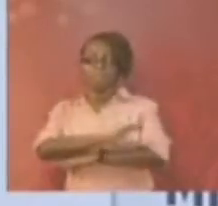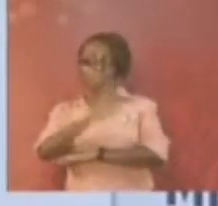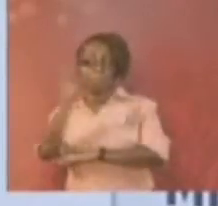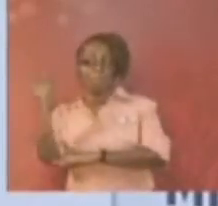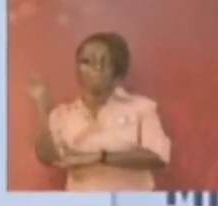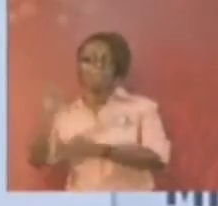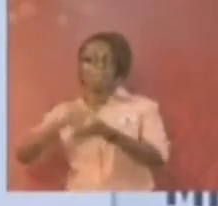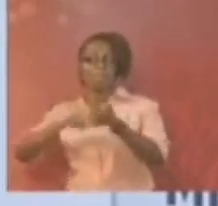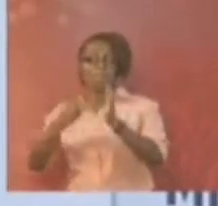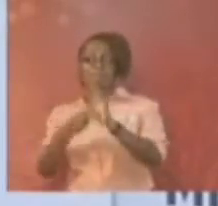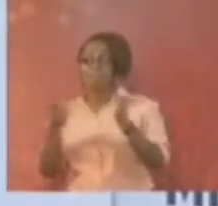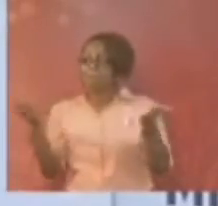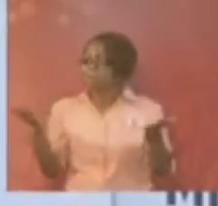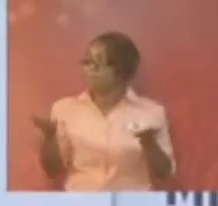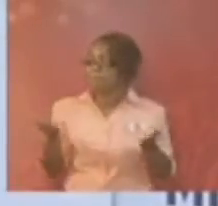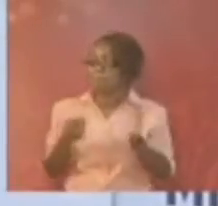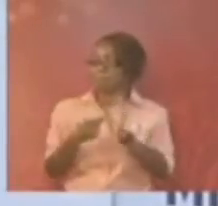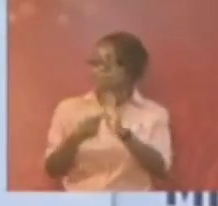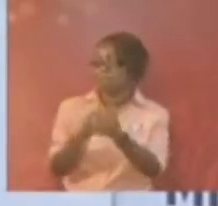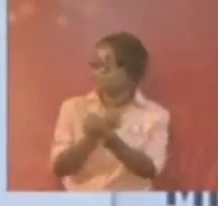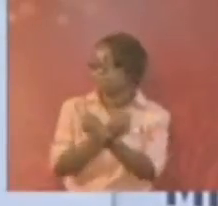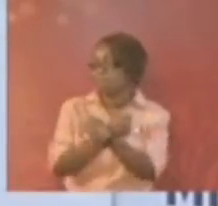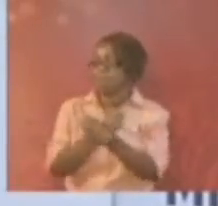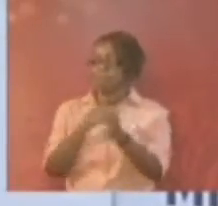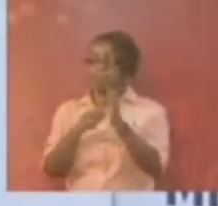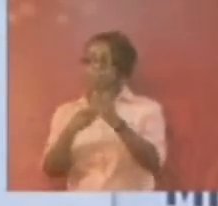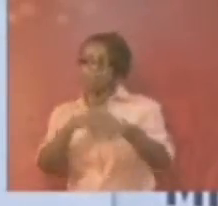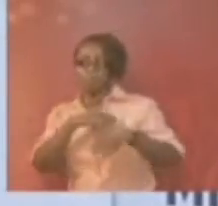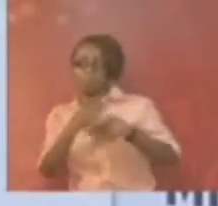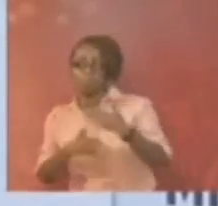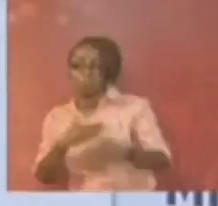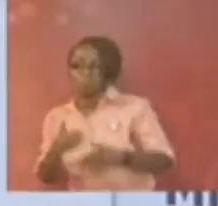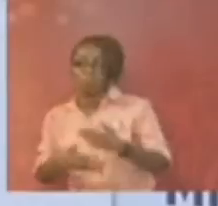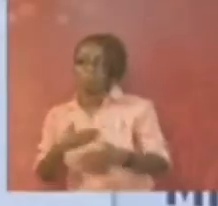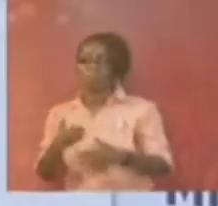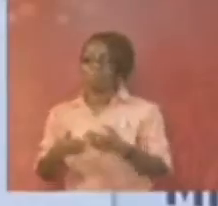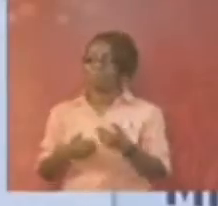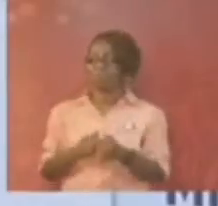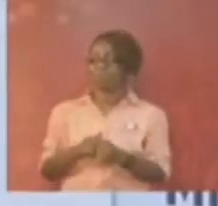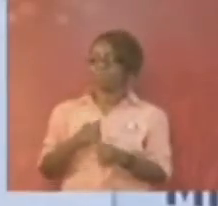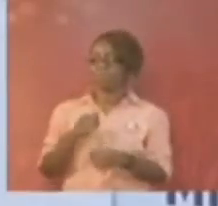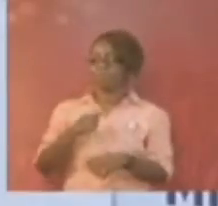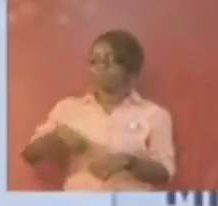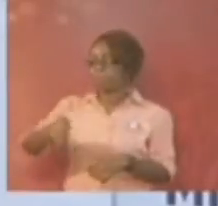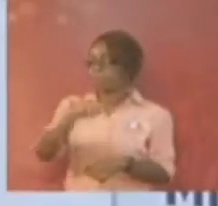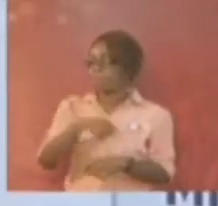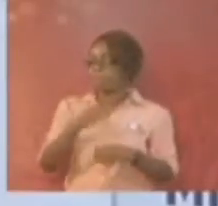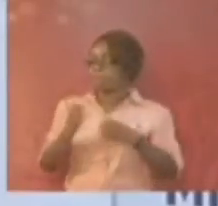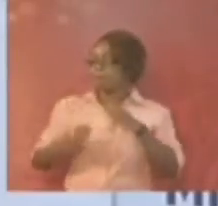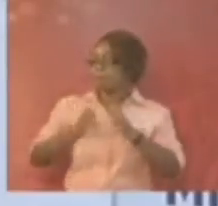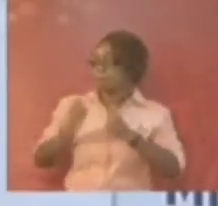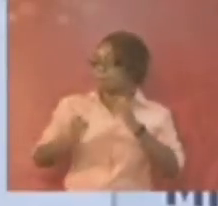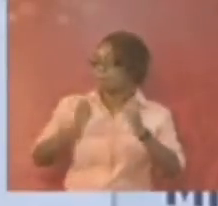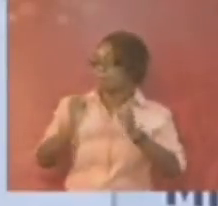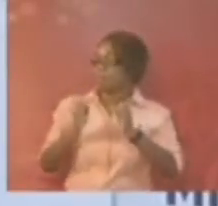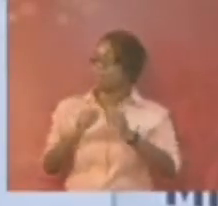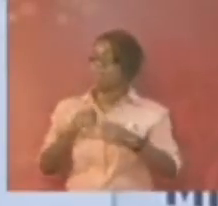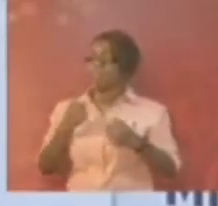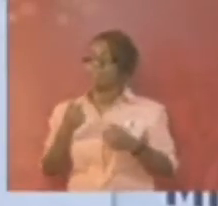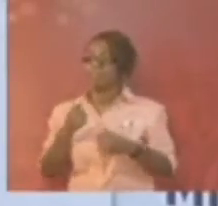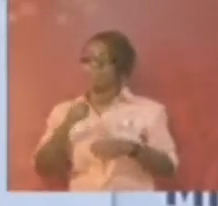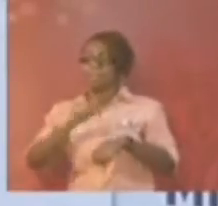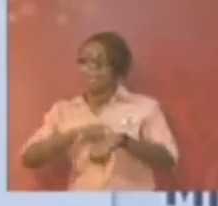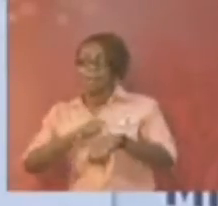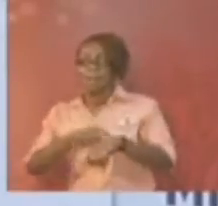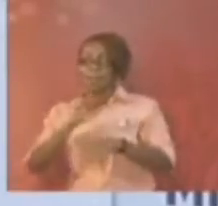to share love and kindness and, express those emotions towards each other, a time for community, a time